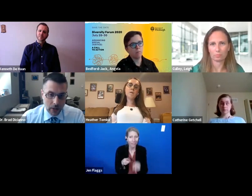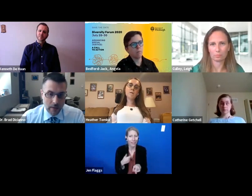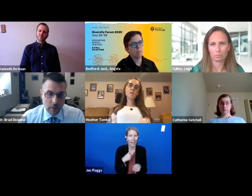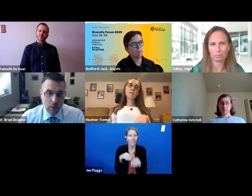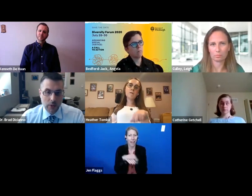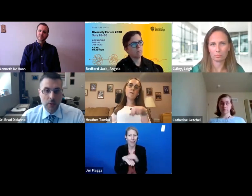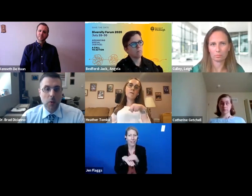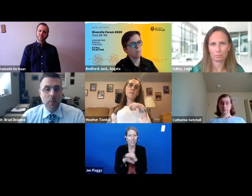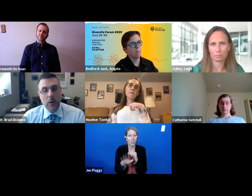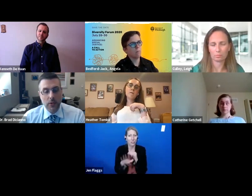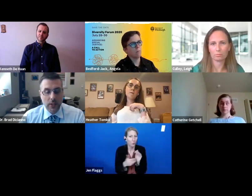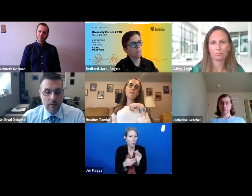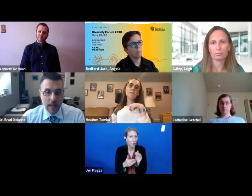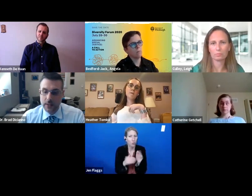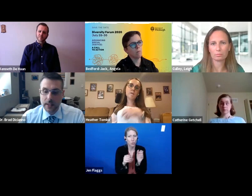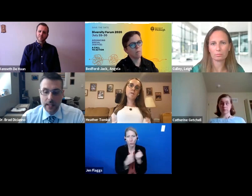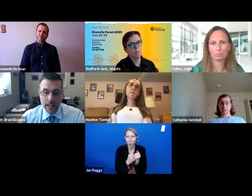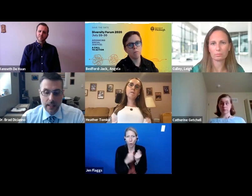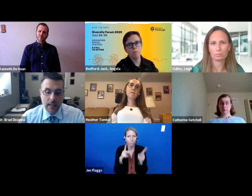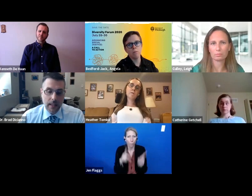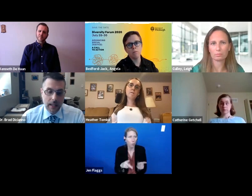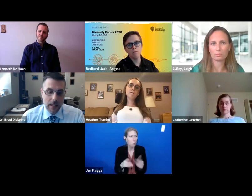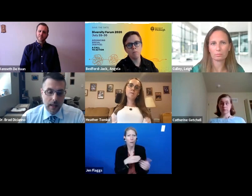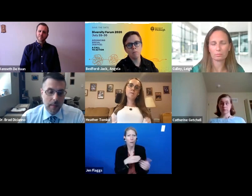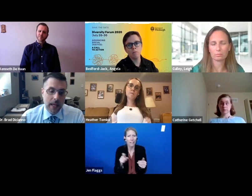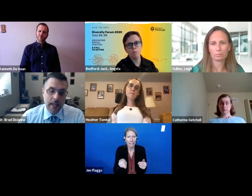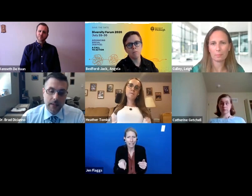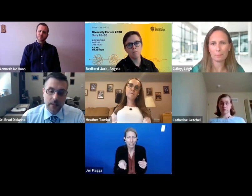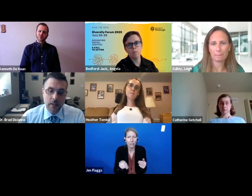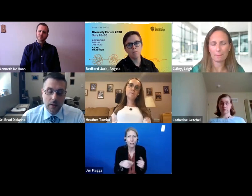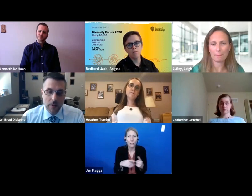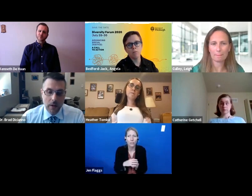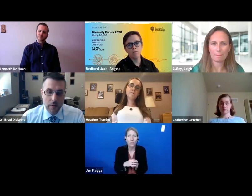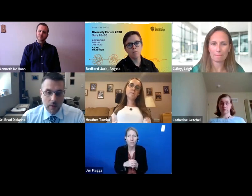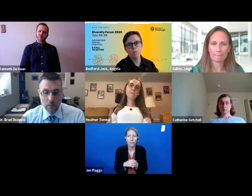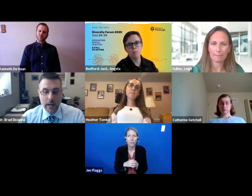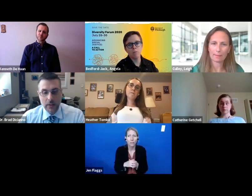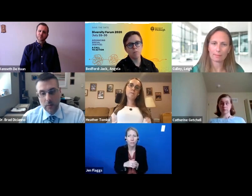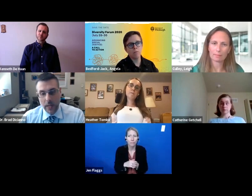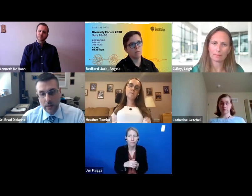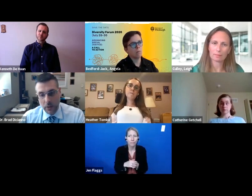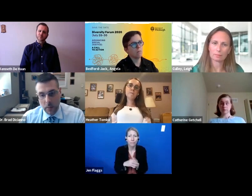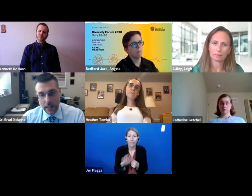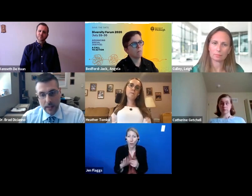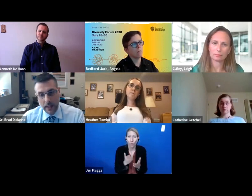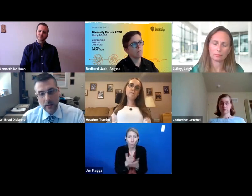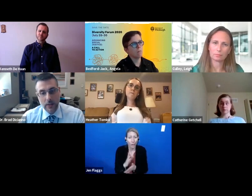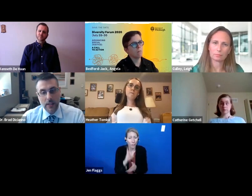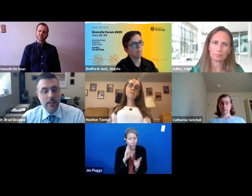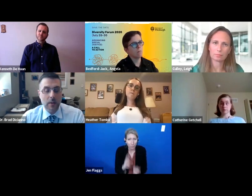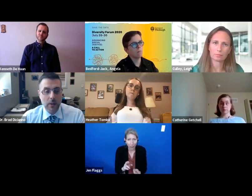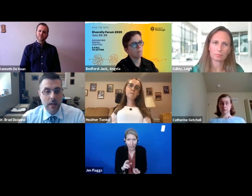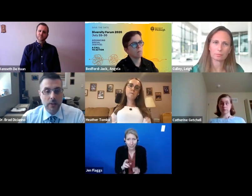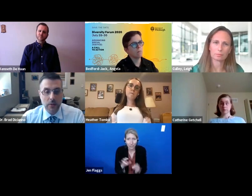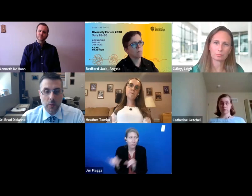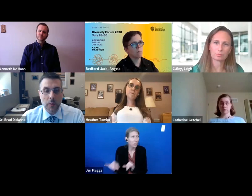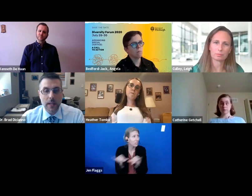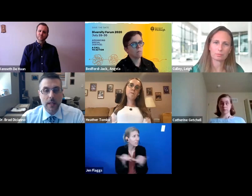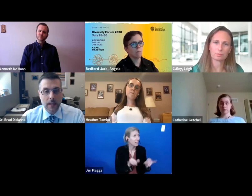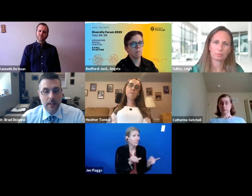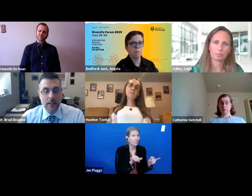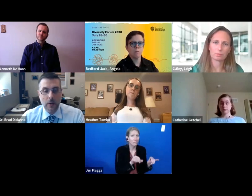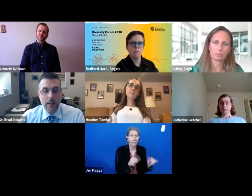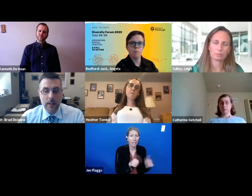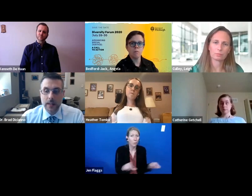a caregiver or a support person if that's needed. And, you know, their rights are being respected just as anyone else's would